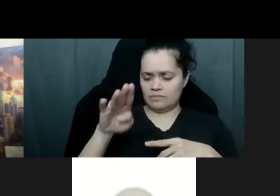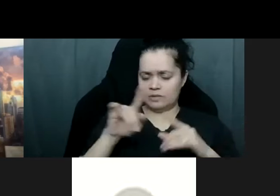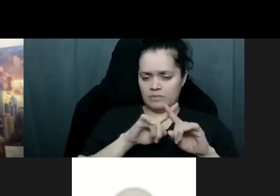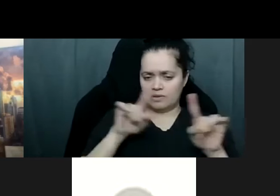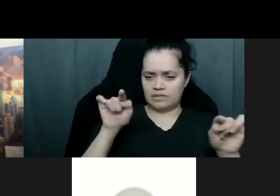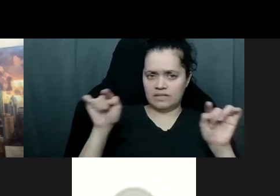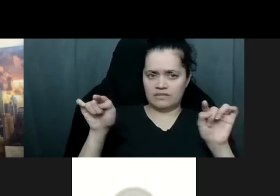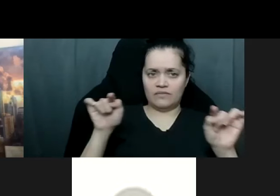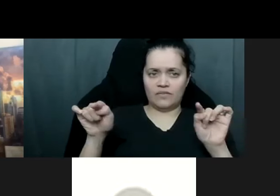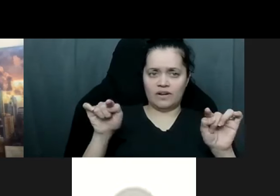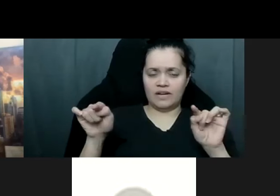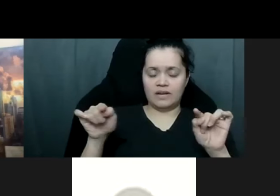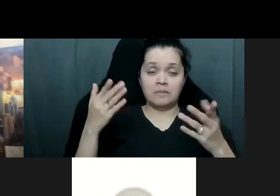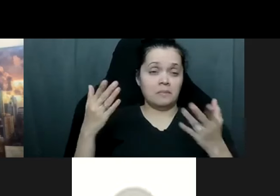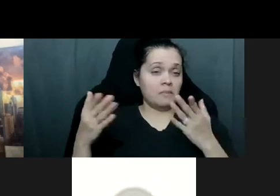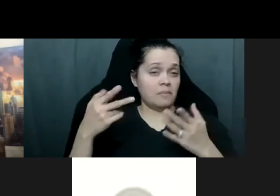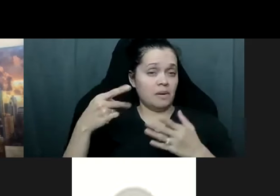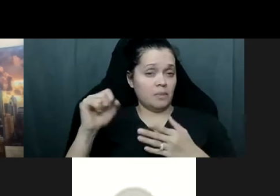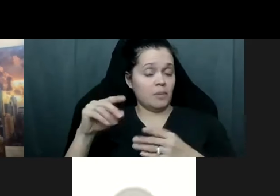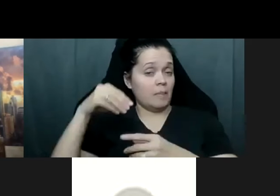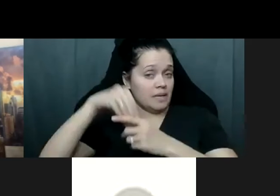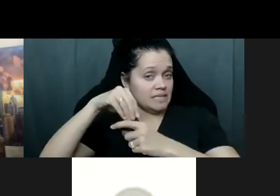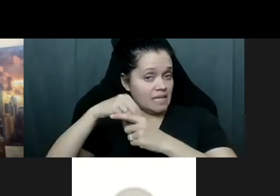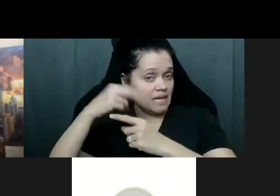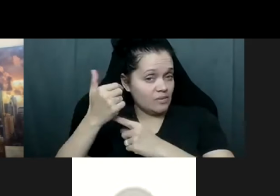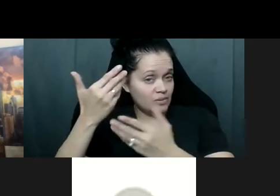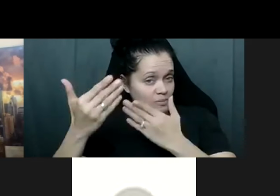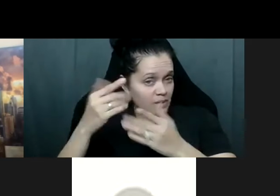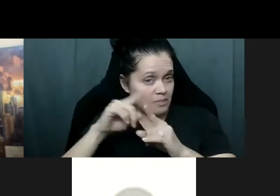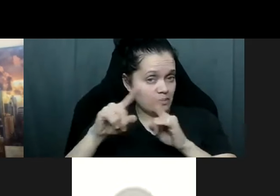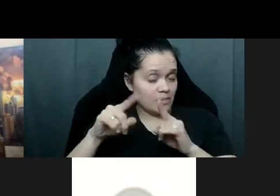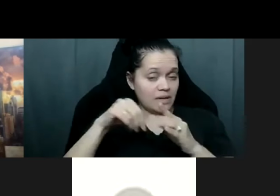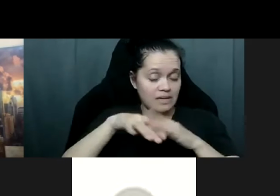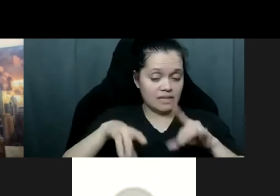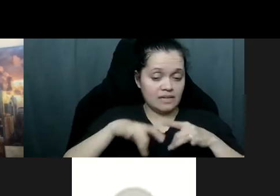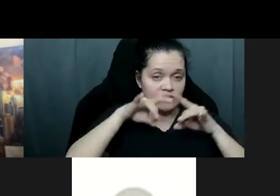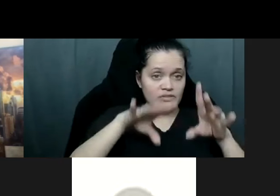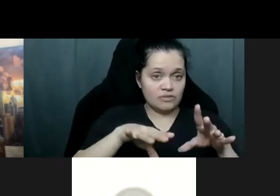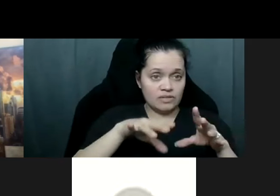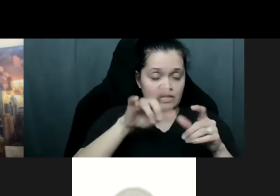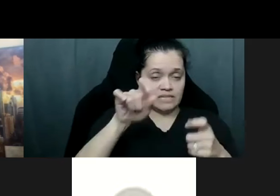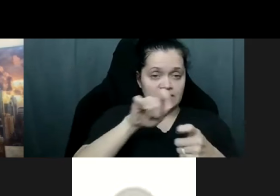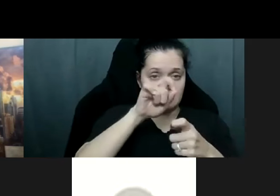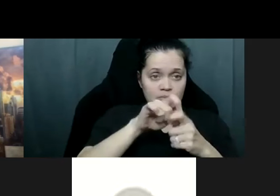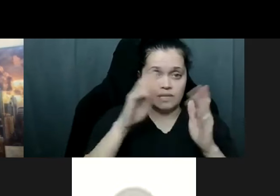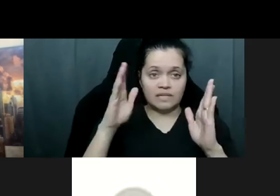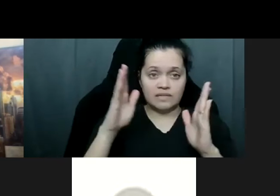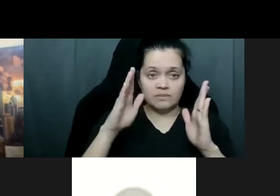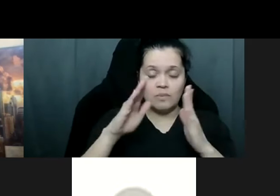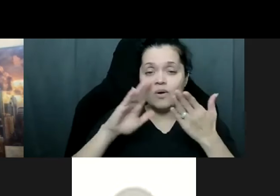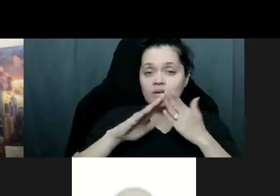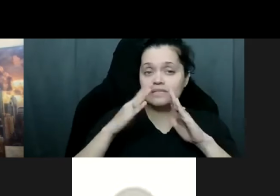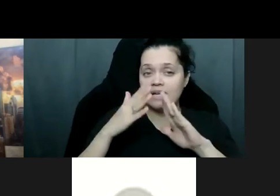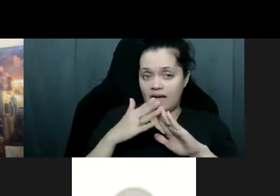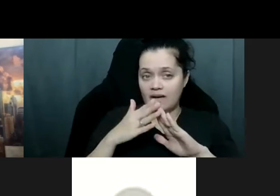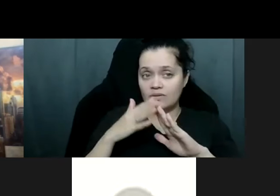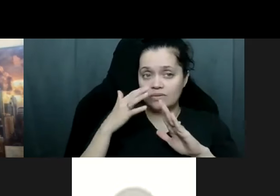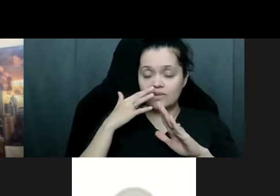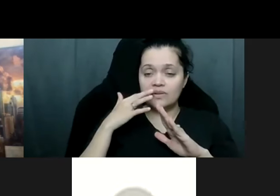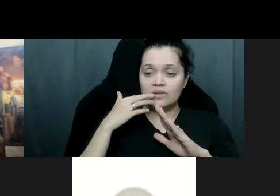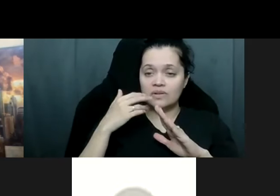things. There might be a pub in a hotel. But in Australia, especially in smaller towns,